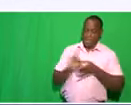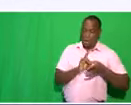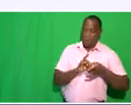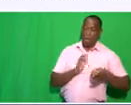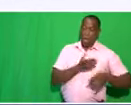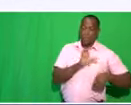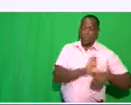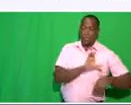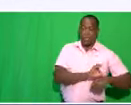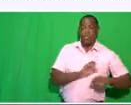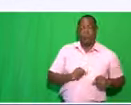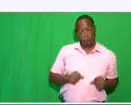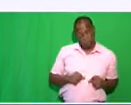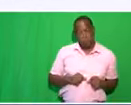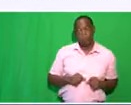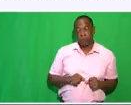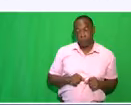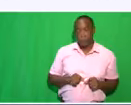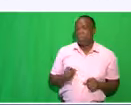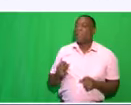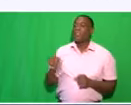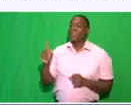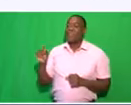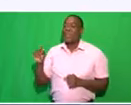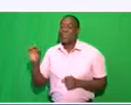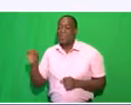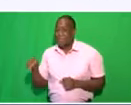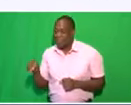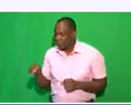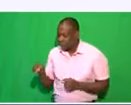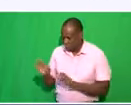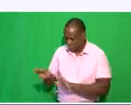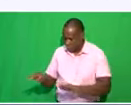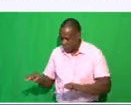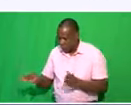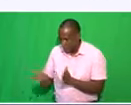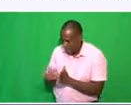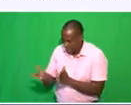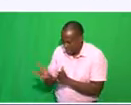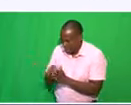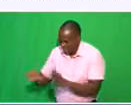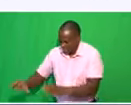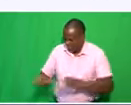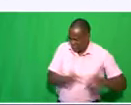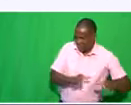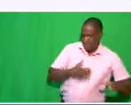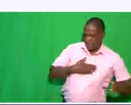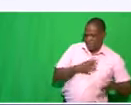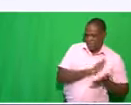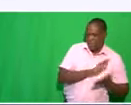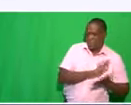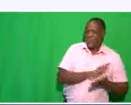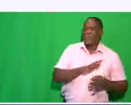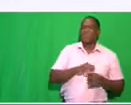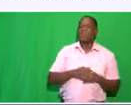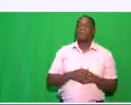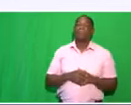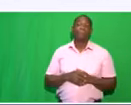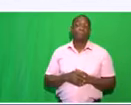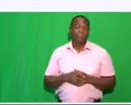20% of school places allocated to the denominational boards. And question marks continue